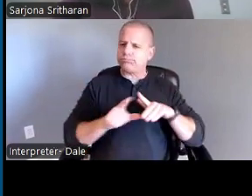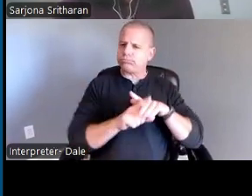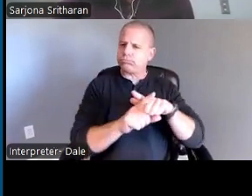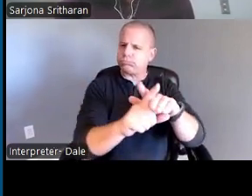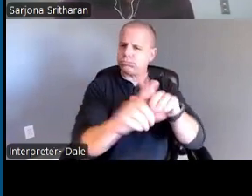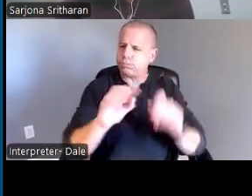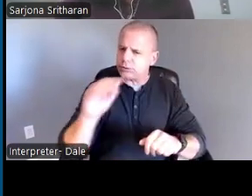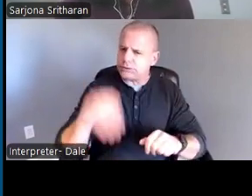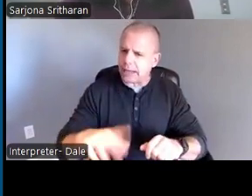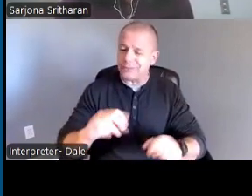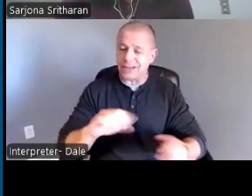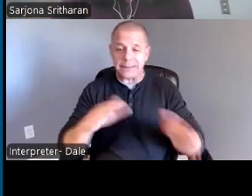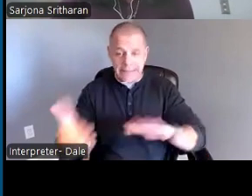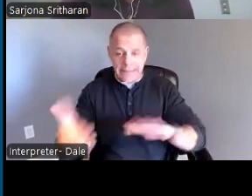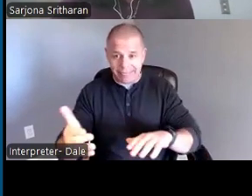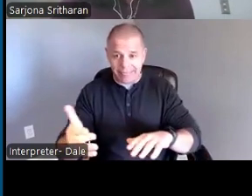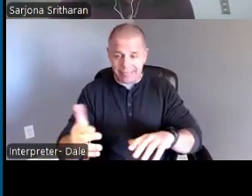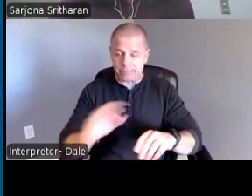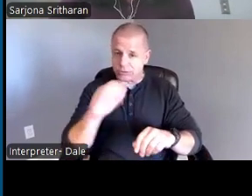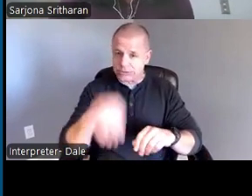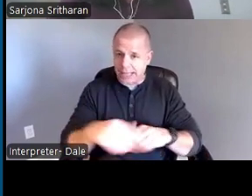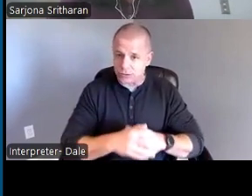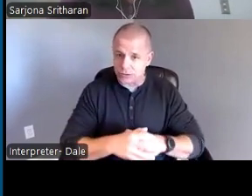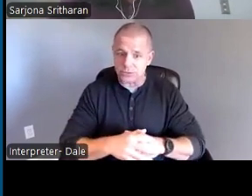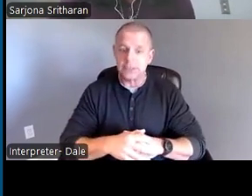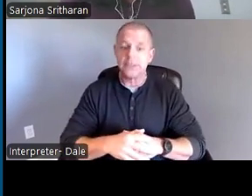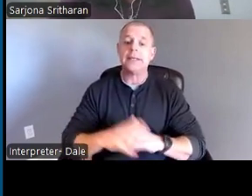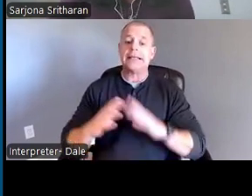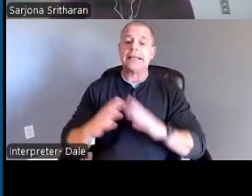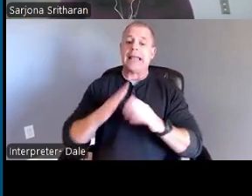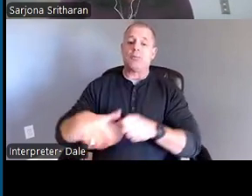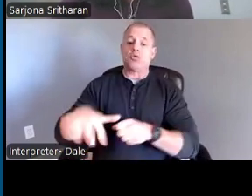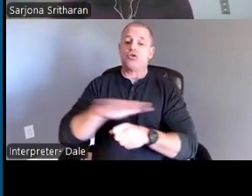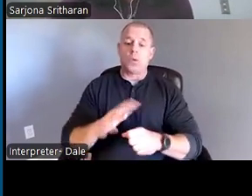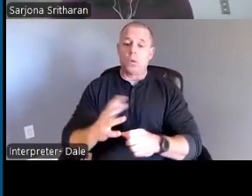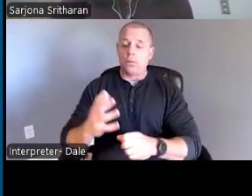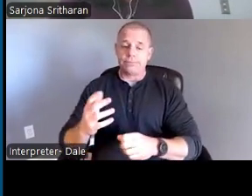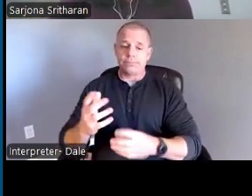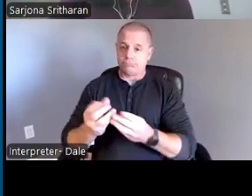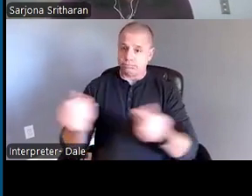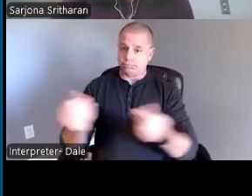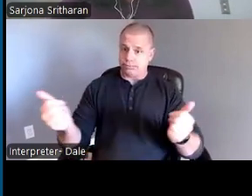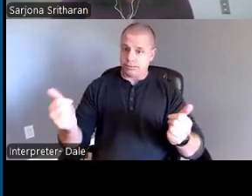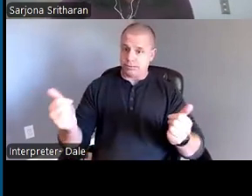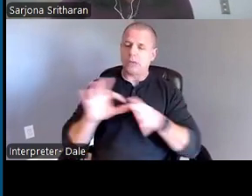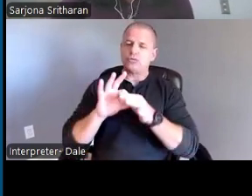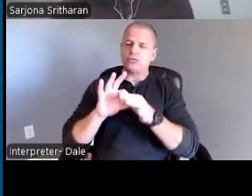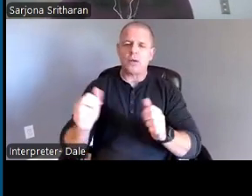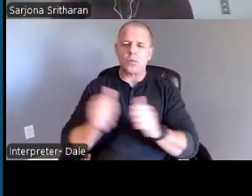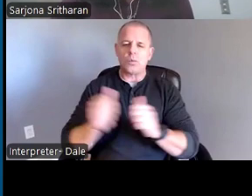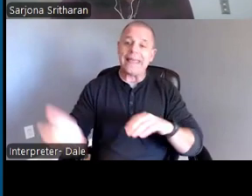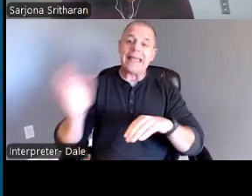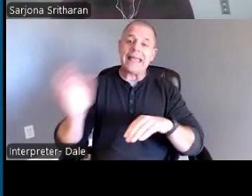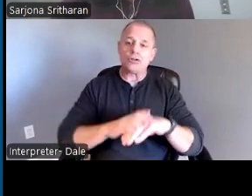mortality. And neighborhood deprivation has also been associated with increased tobacco outlet density, where